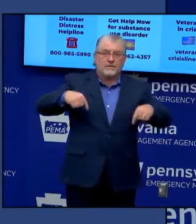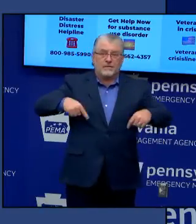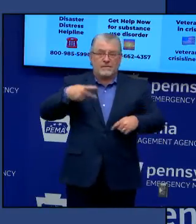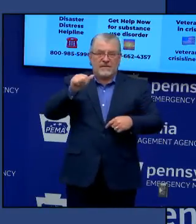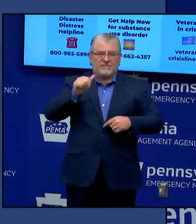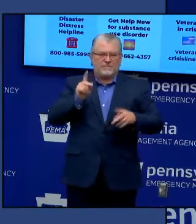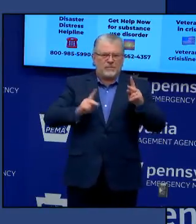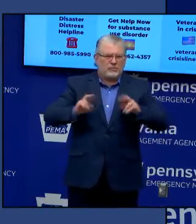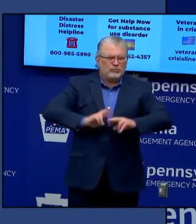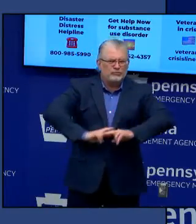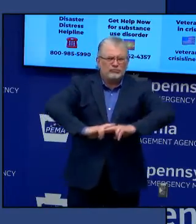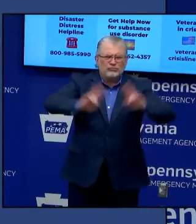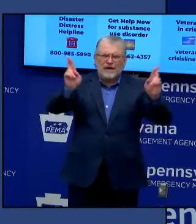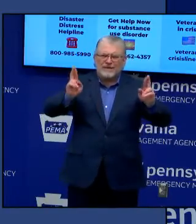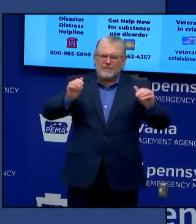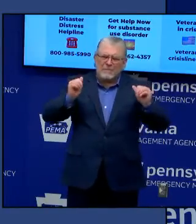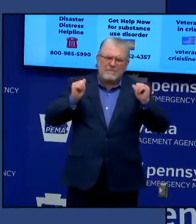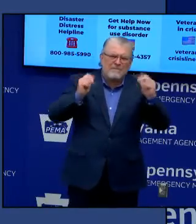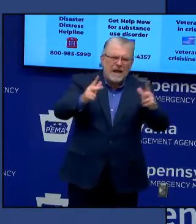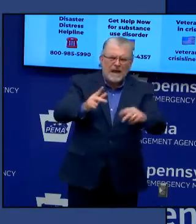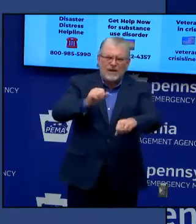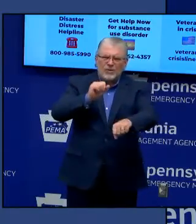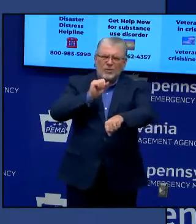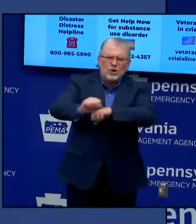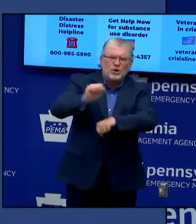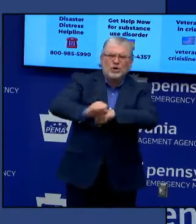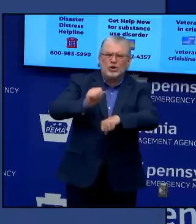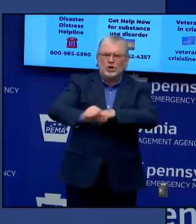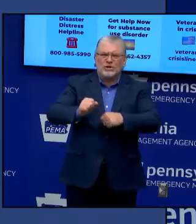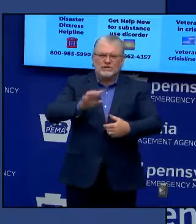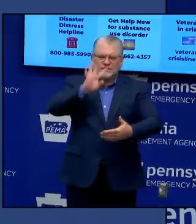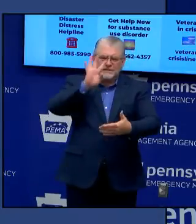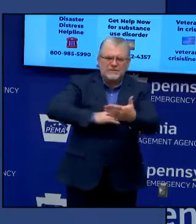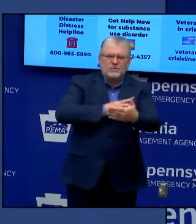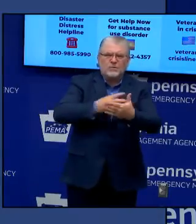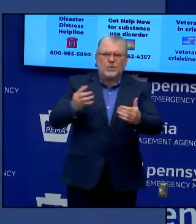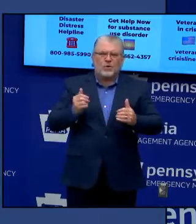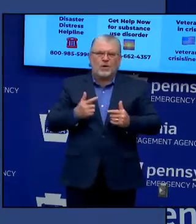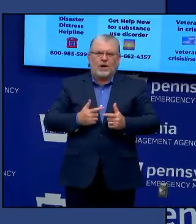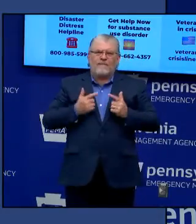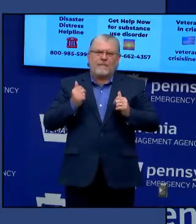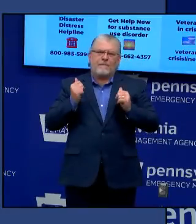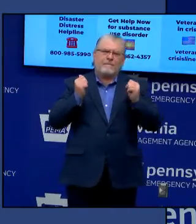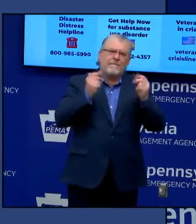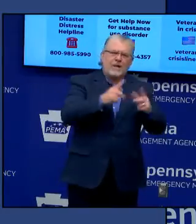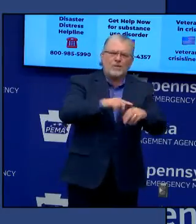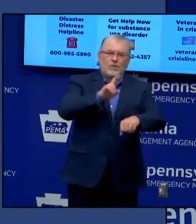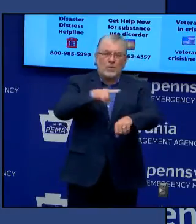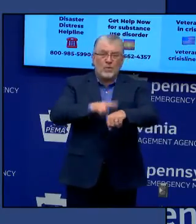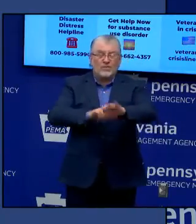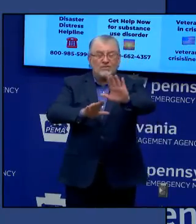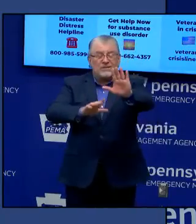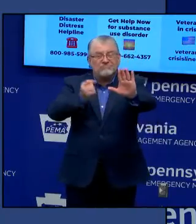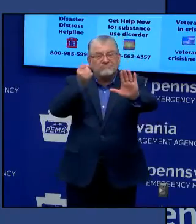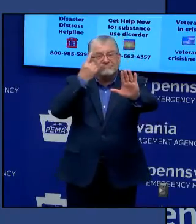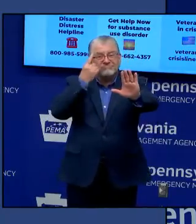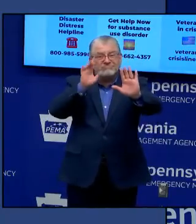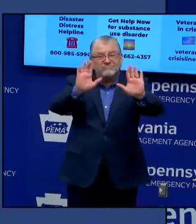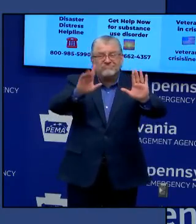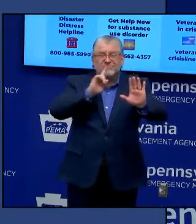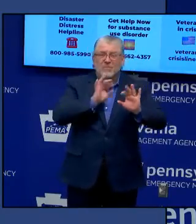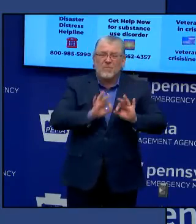back to their regular routines. But it is very important to remember that social